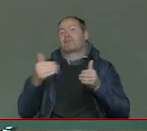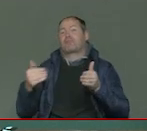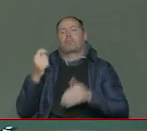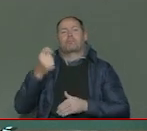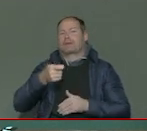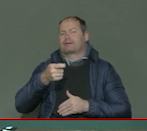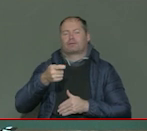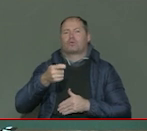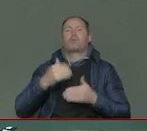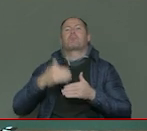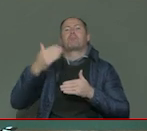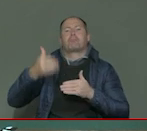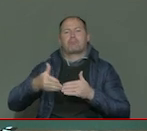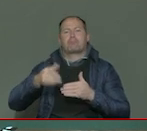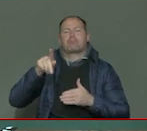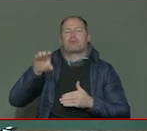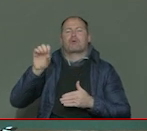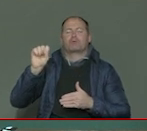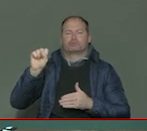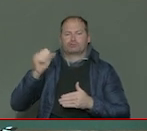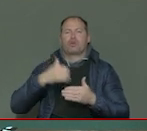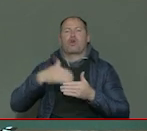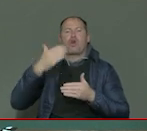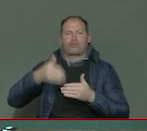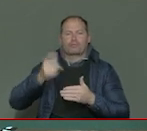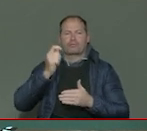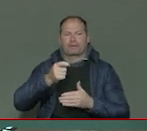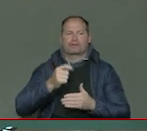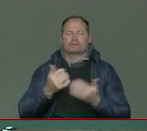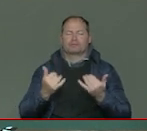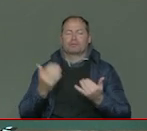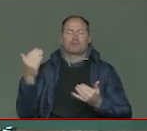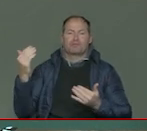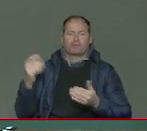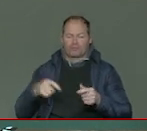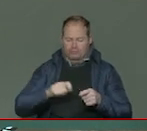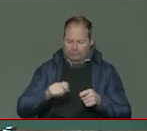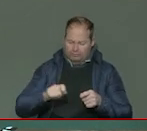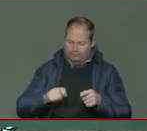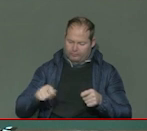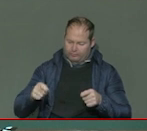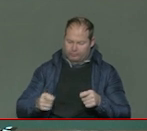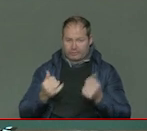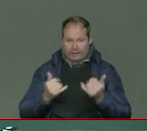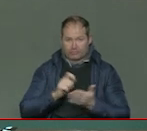post-dated. So in the old days, we would record that check in our CPJ at this moment.